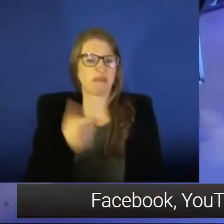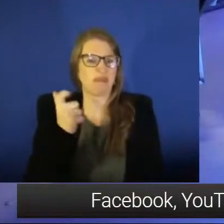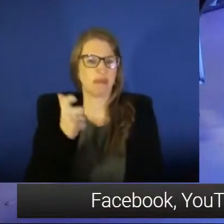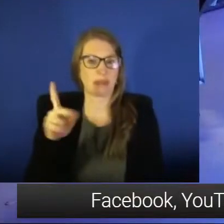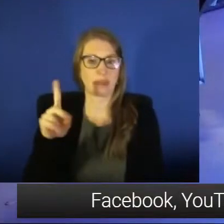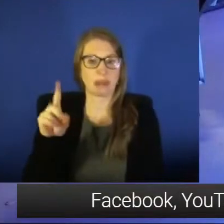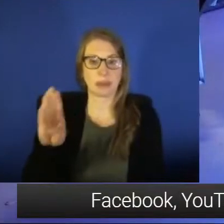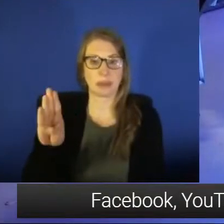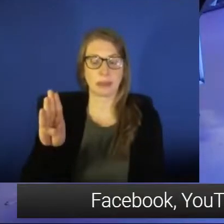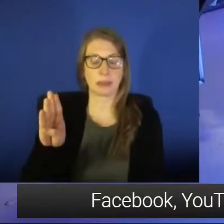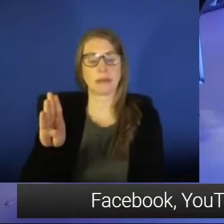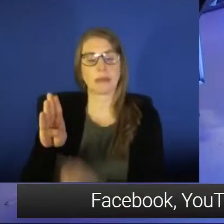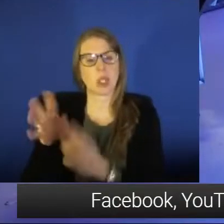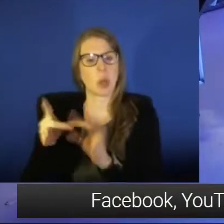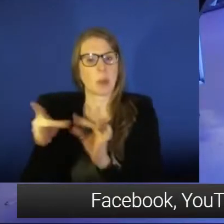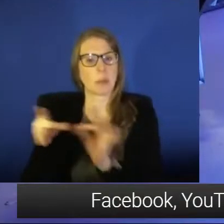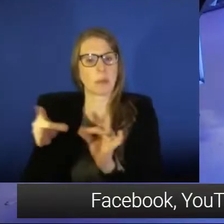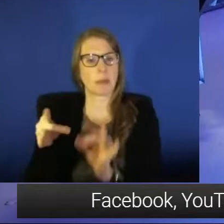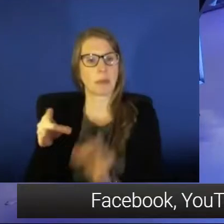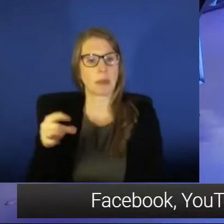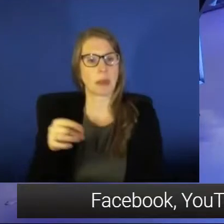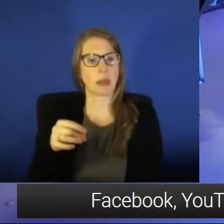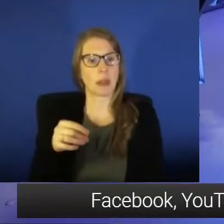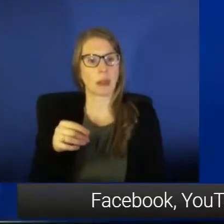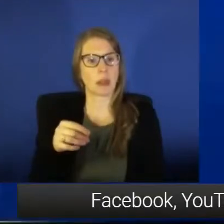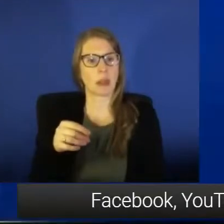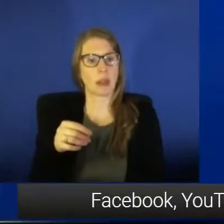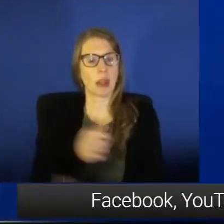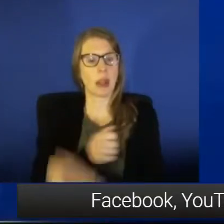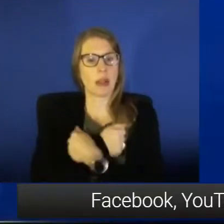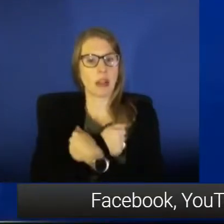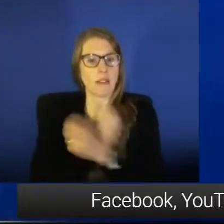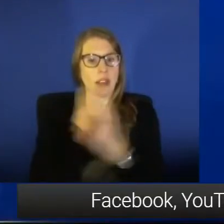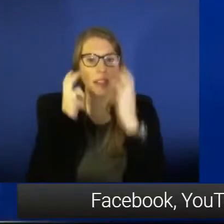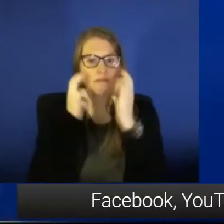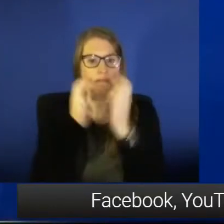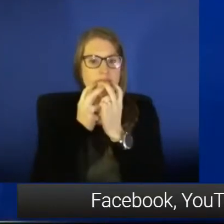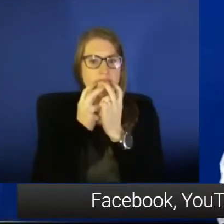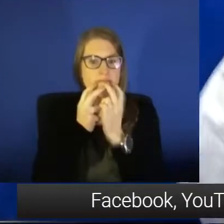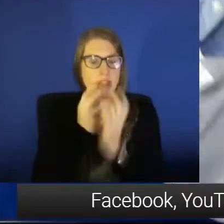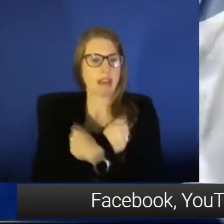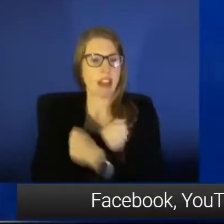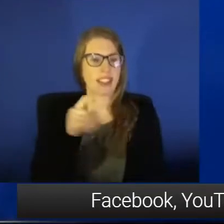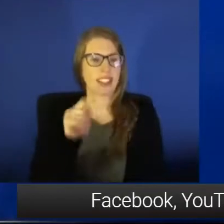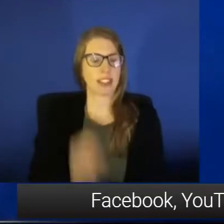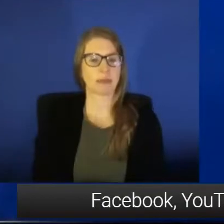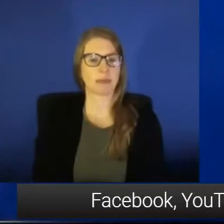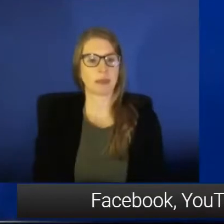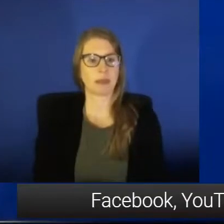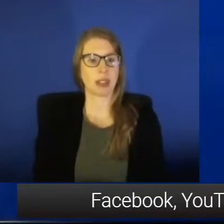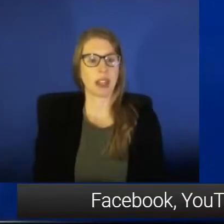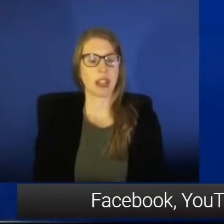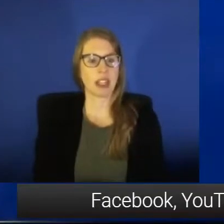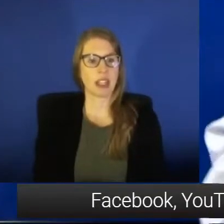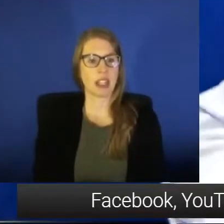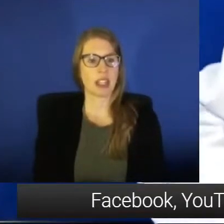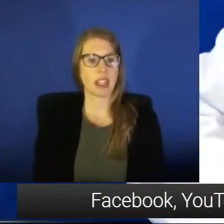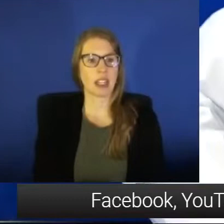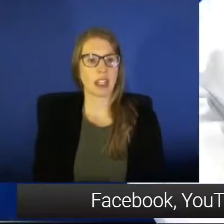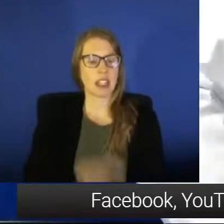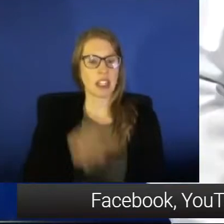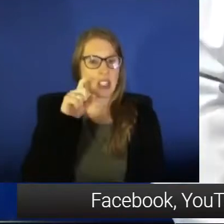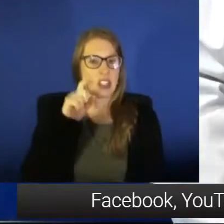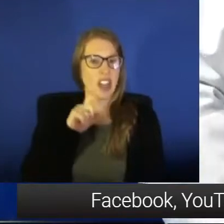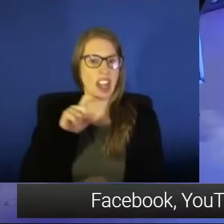question, a comment. She is loving the facial hair. Hey, there you go. And listen, shave to save. Throw the QR code back up there sometime